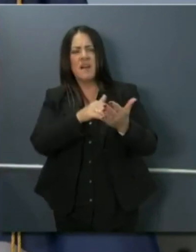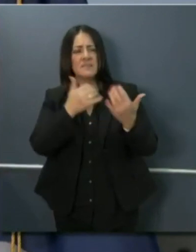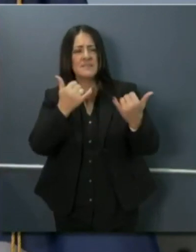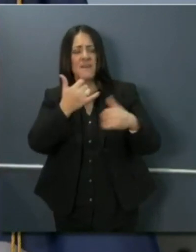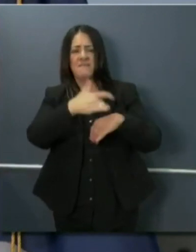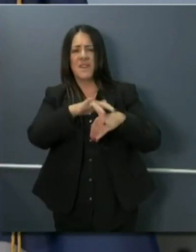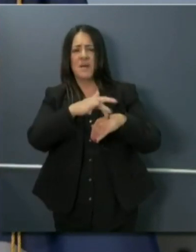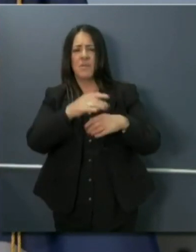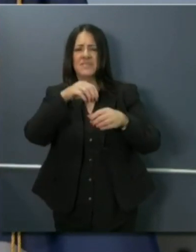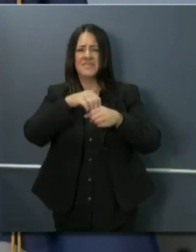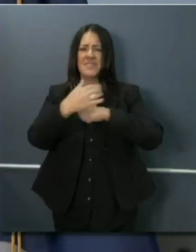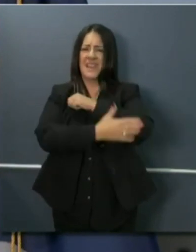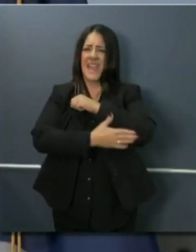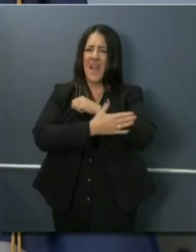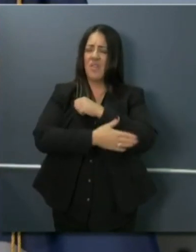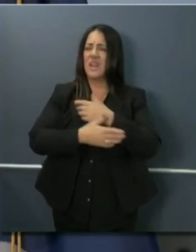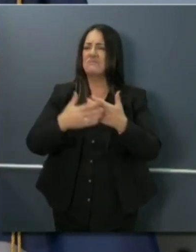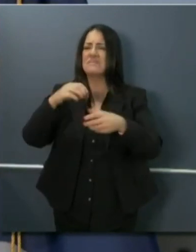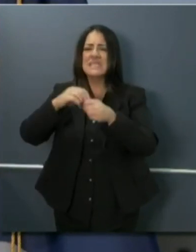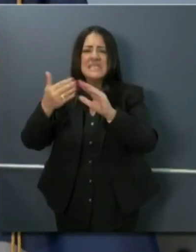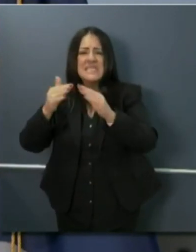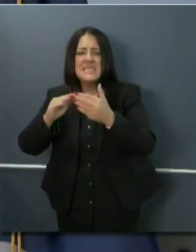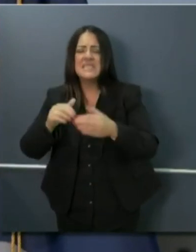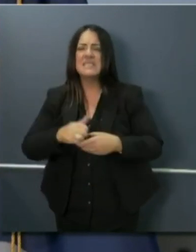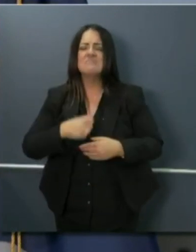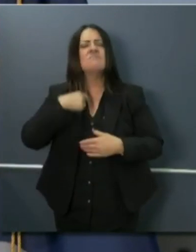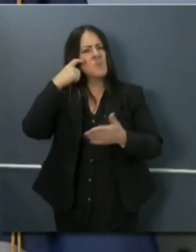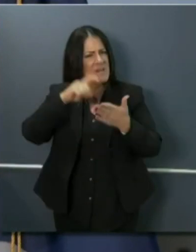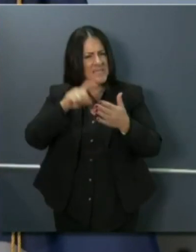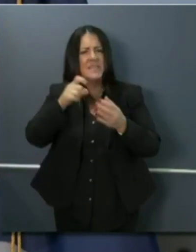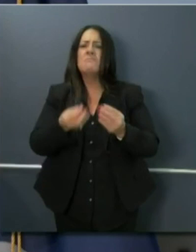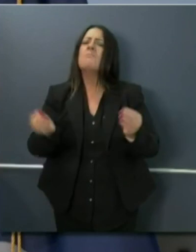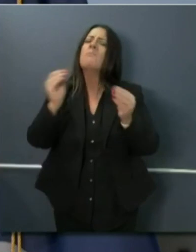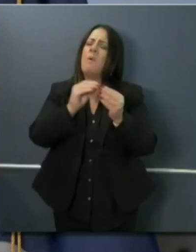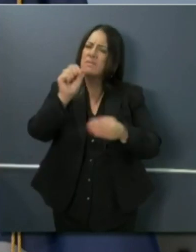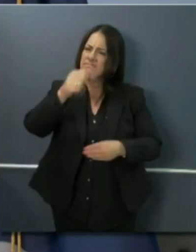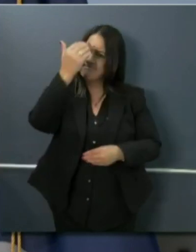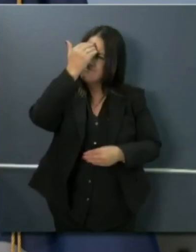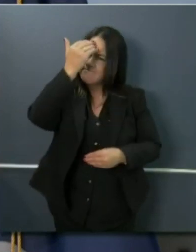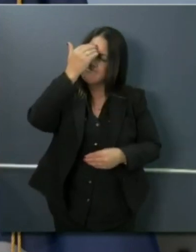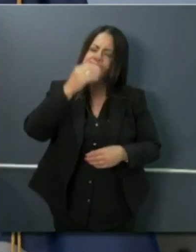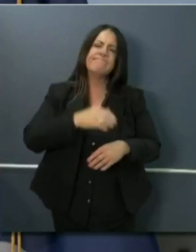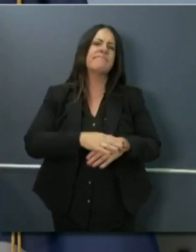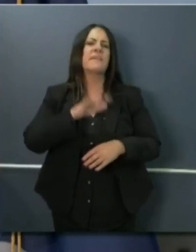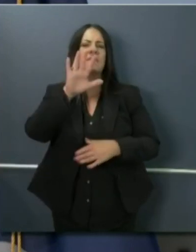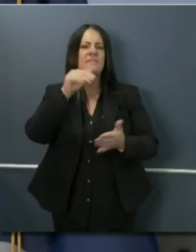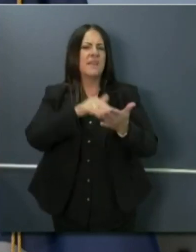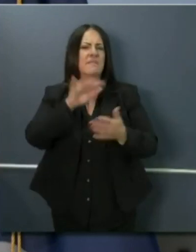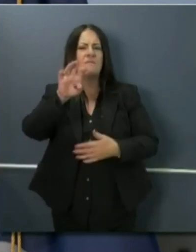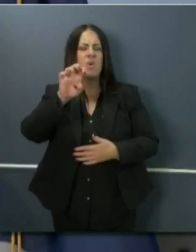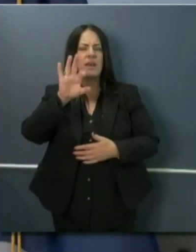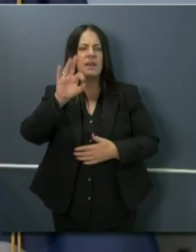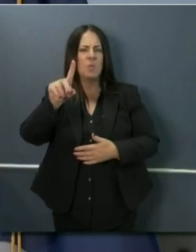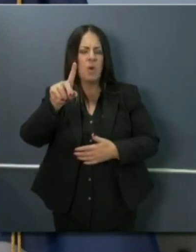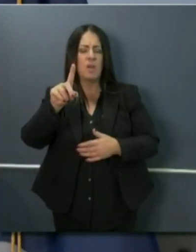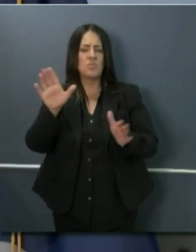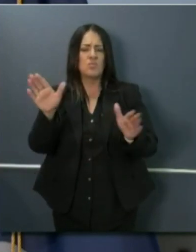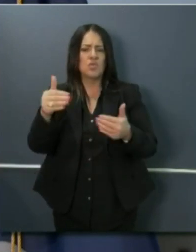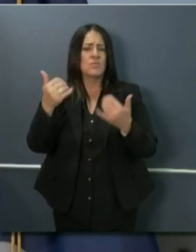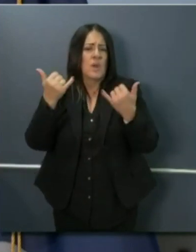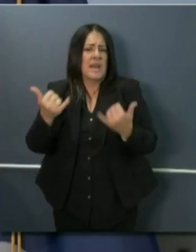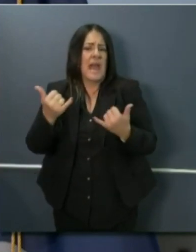the county level, at the city level. We recognize we need to do a lot more, some 5,491 rooms to